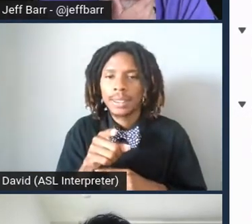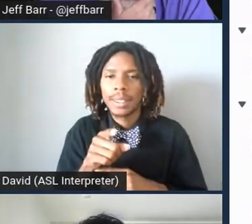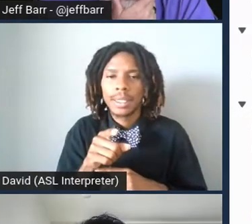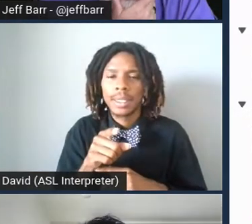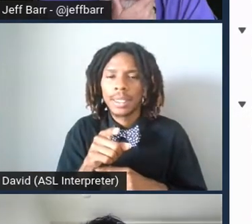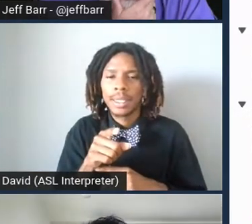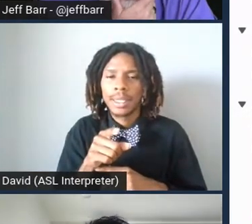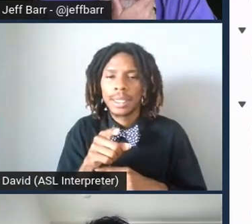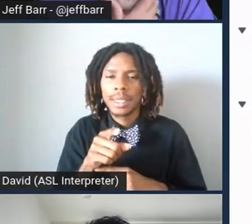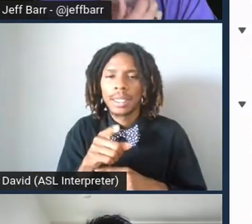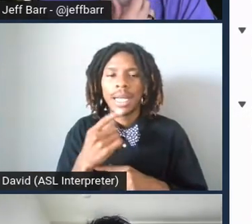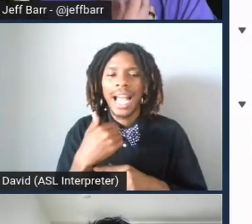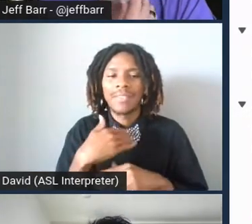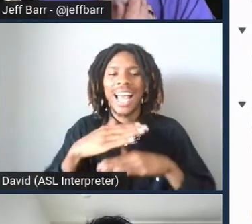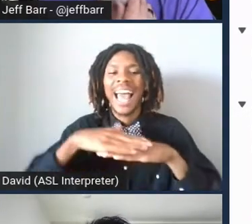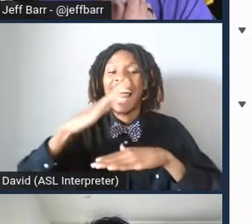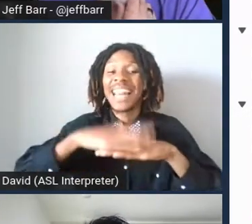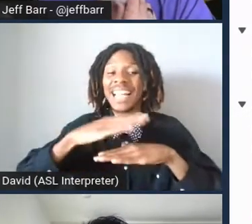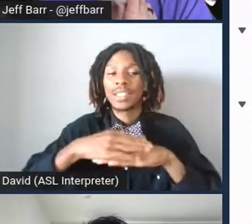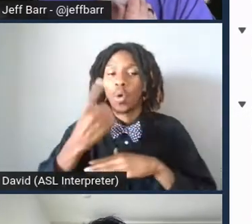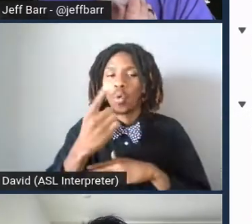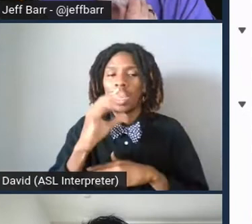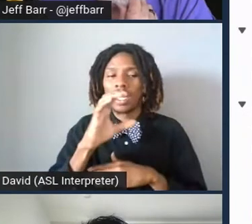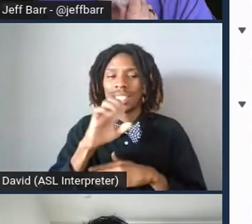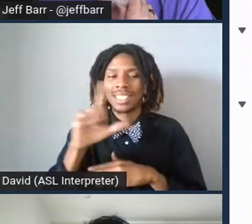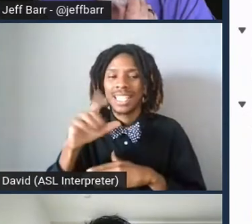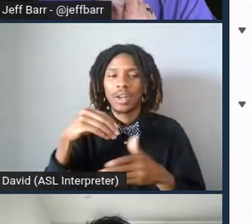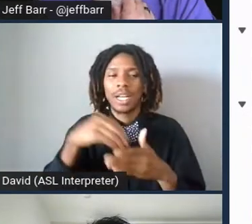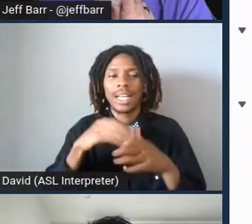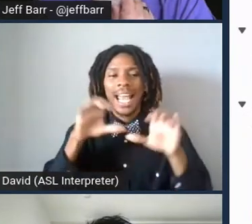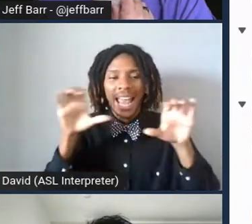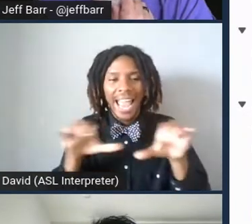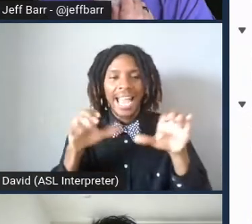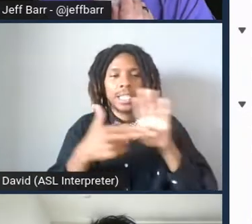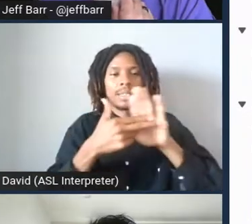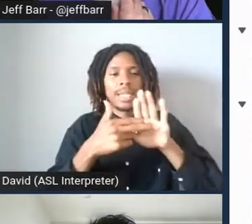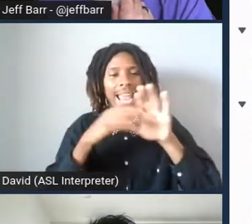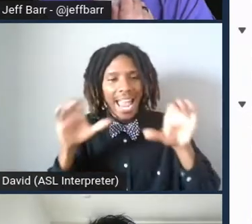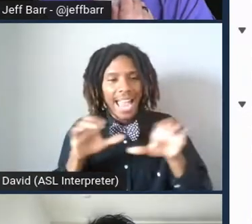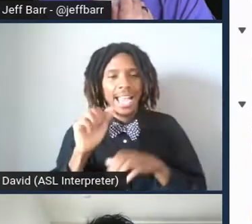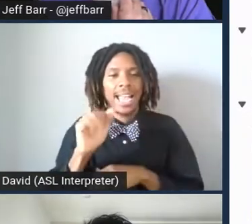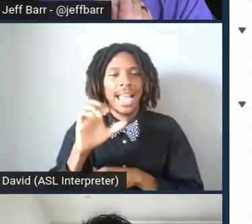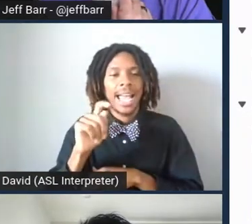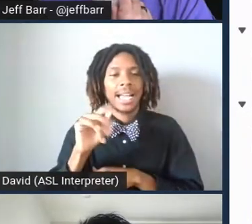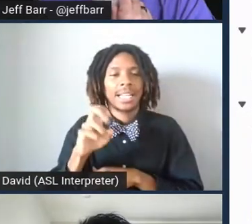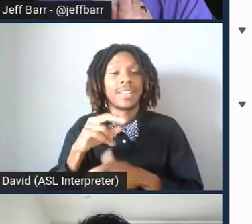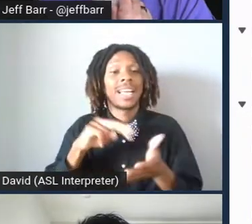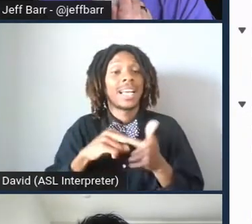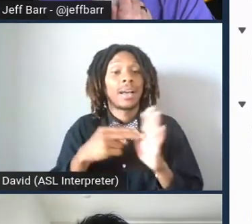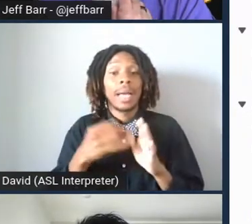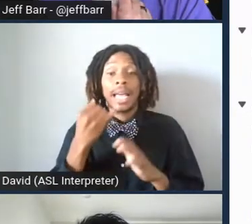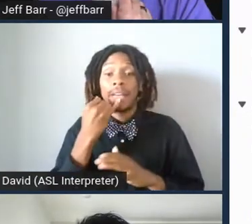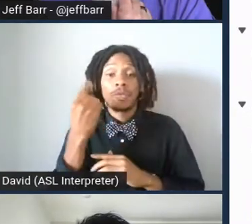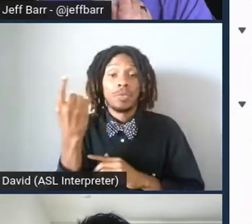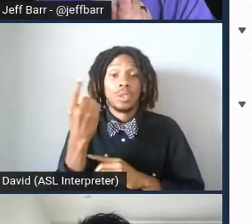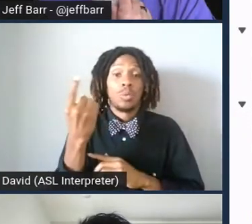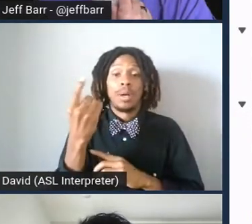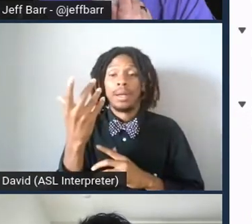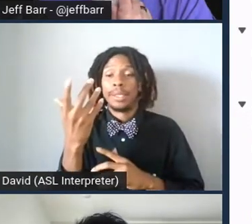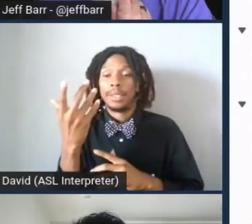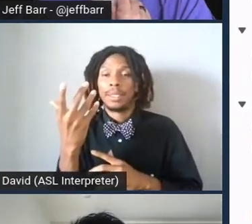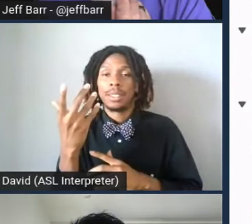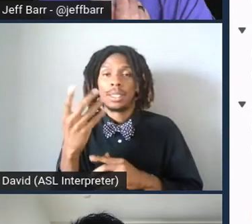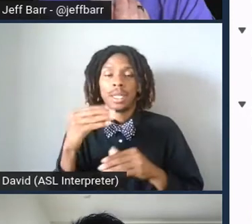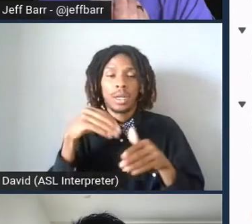we have to have at least one cell in the active state, which means if someone goes to